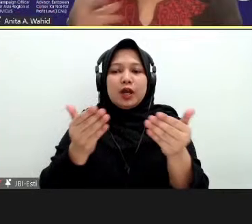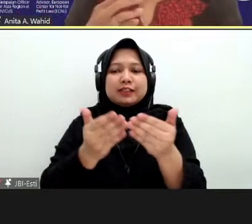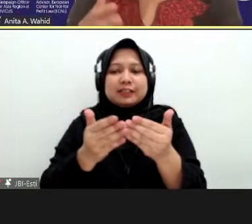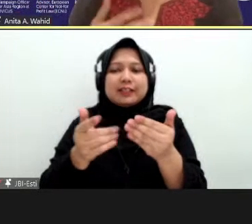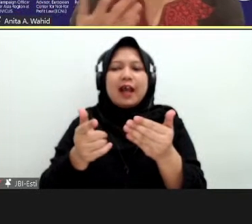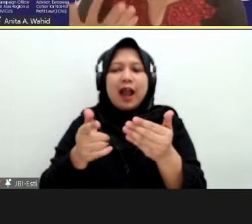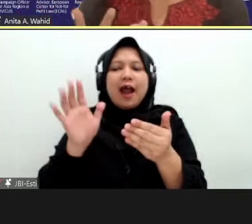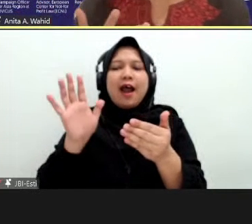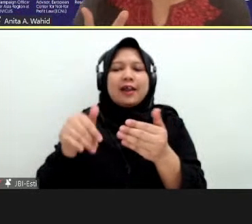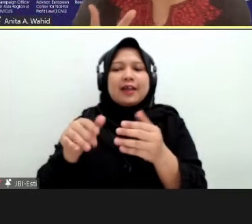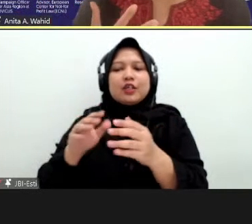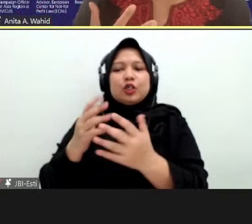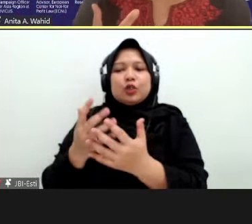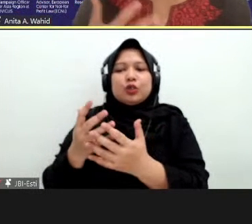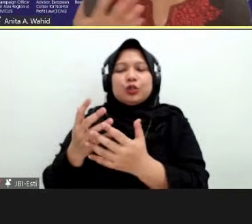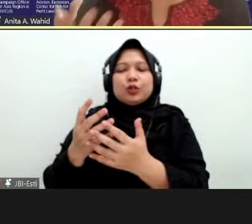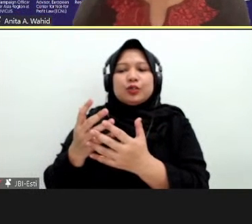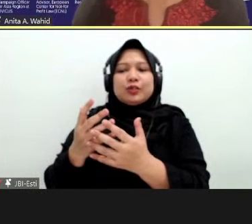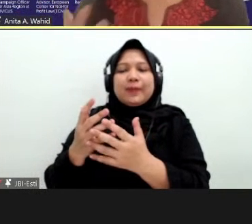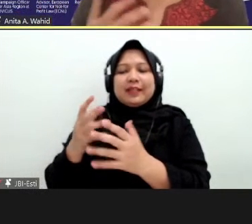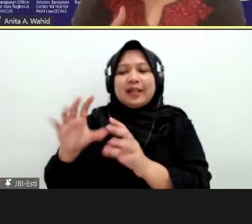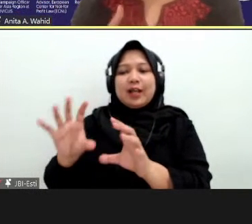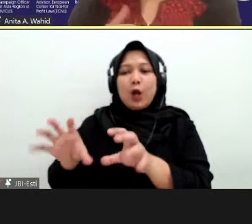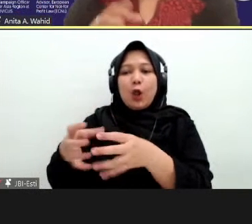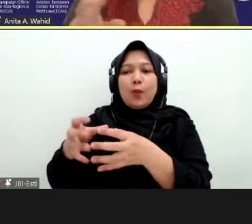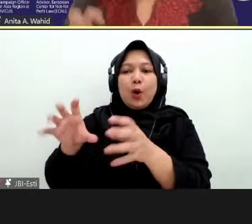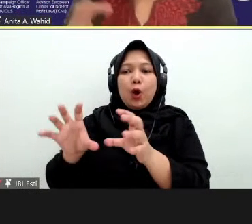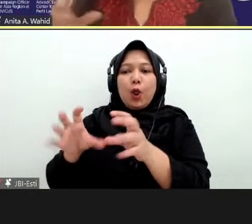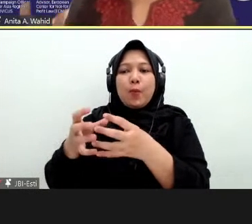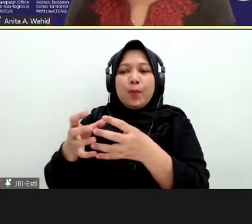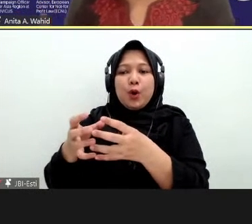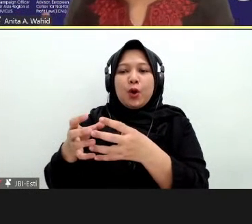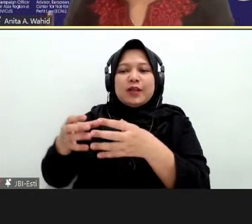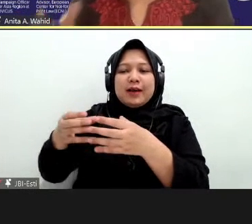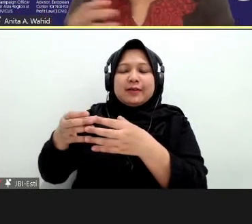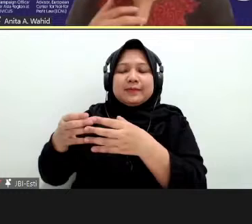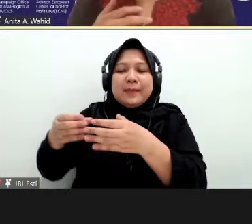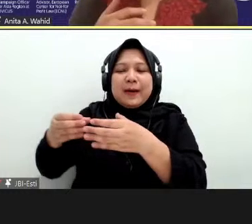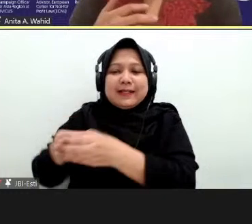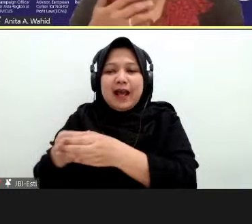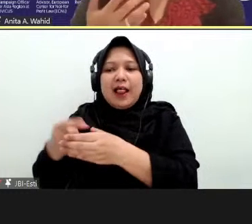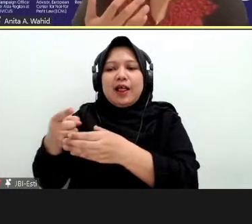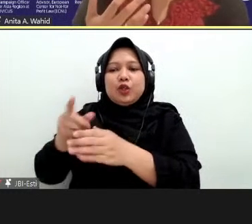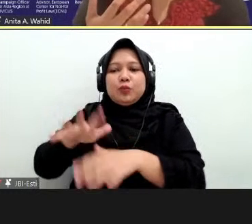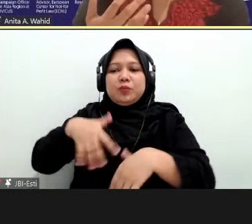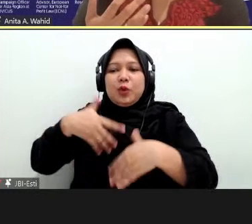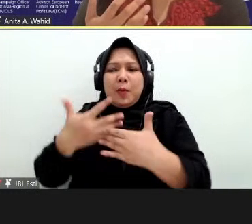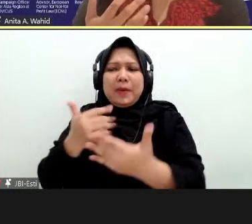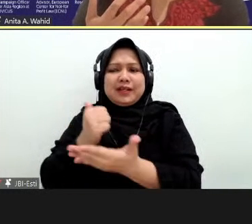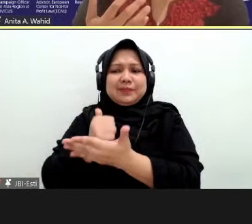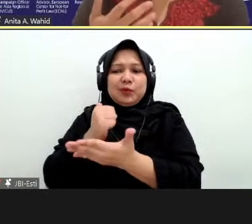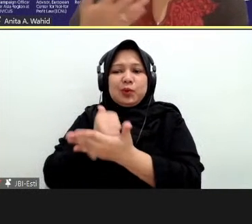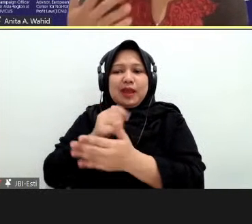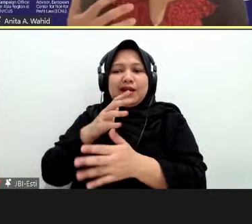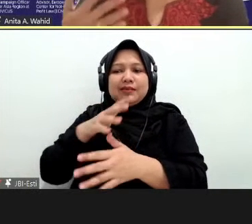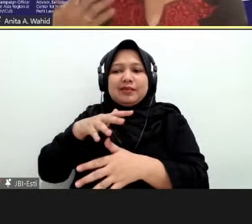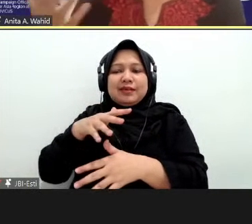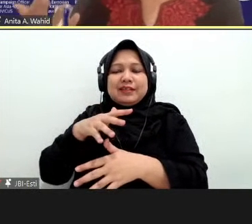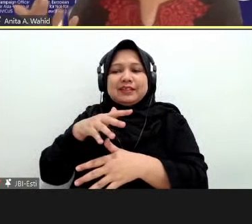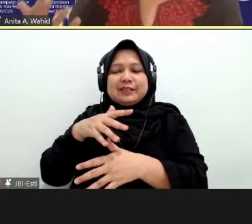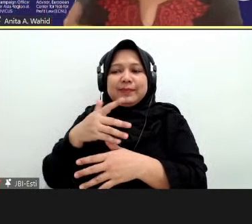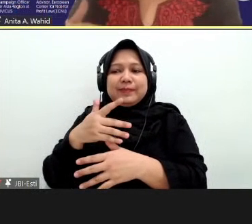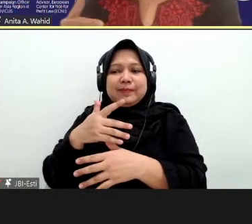that's a story, from a marginal groups, but it's a hoaxes. It's artificial, it's crafted,